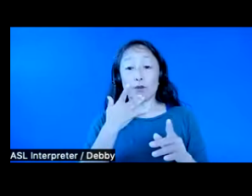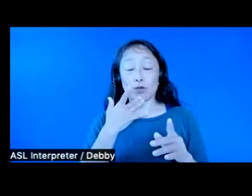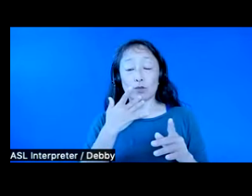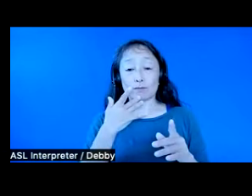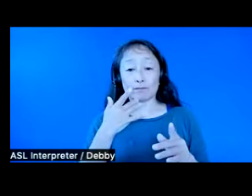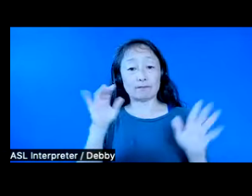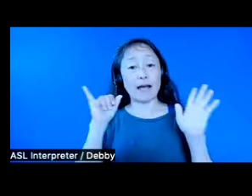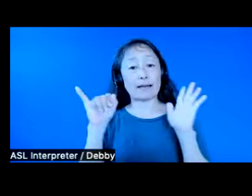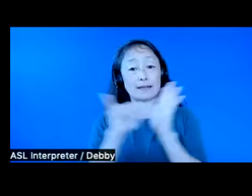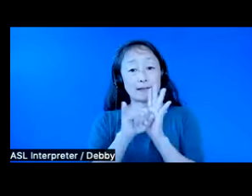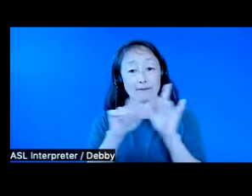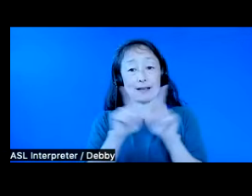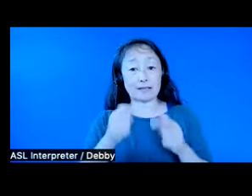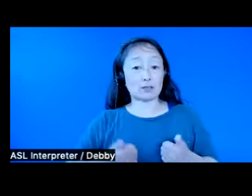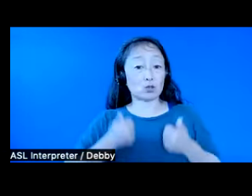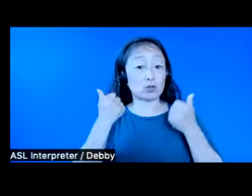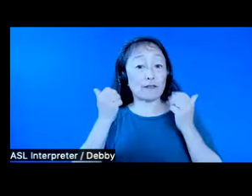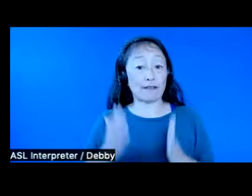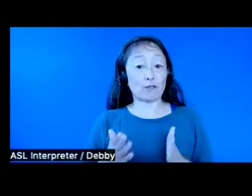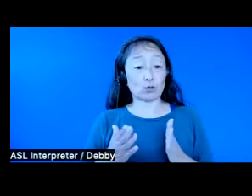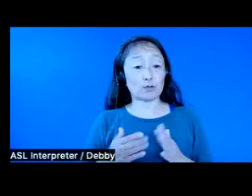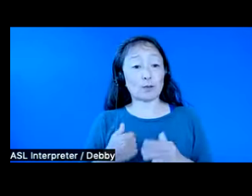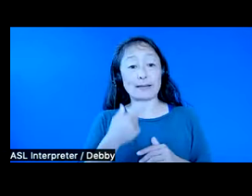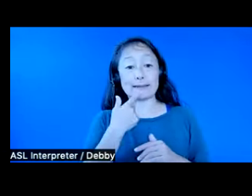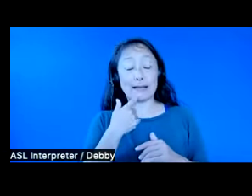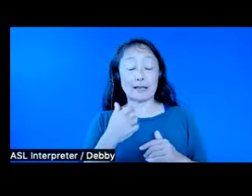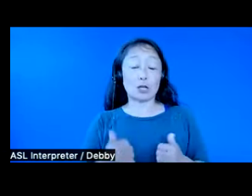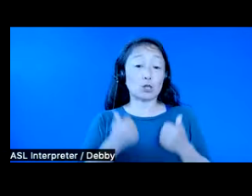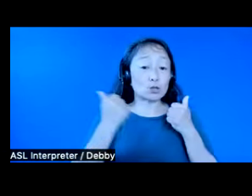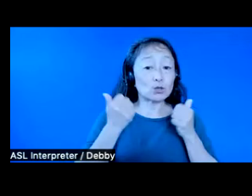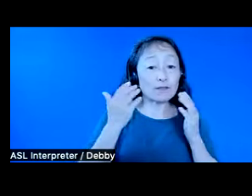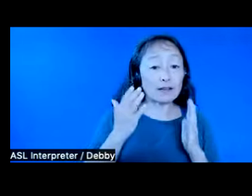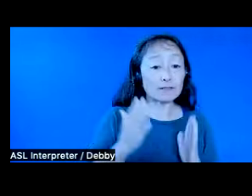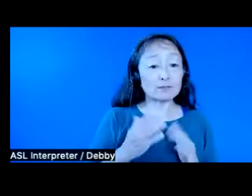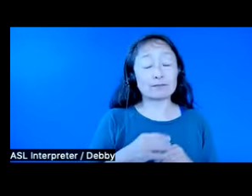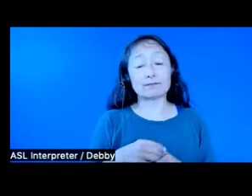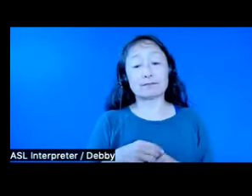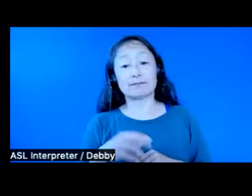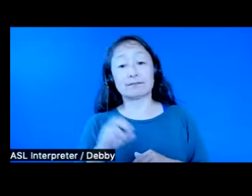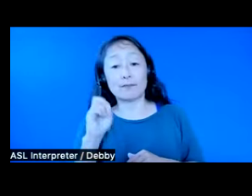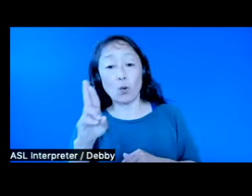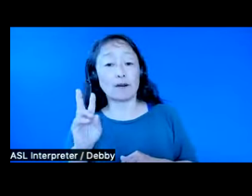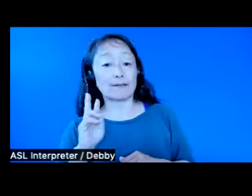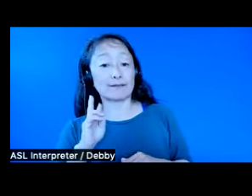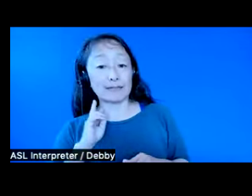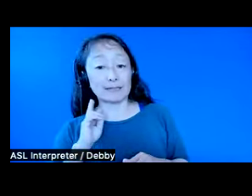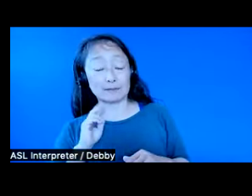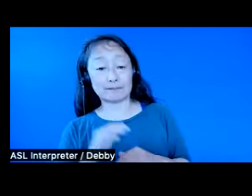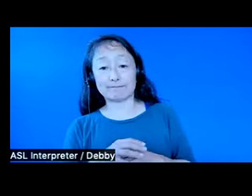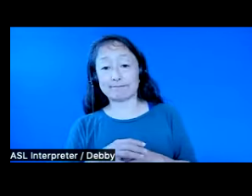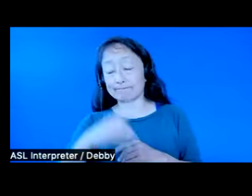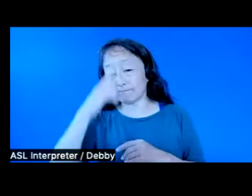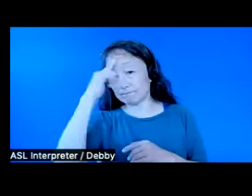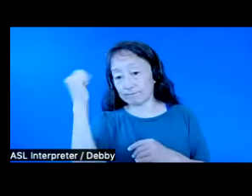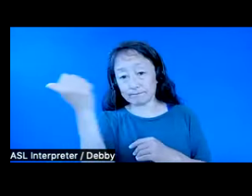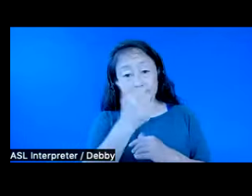dual intro that survivors or victims, however an individual describes themselves, is